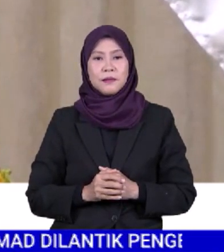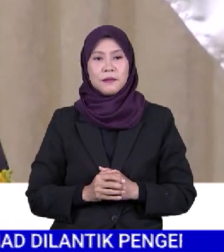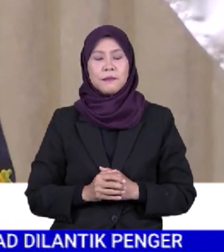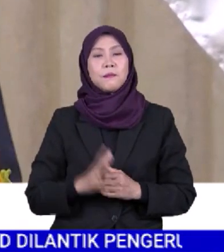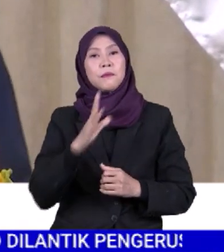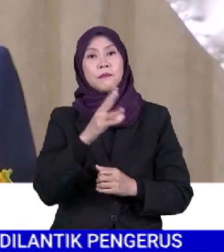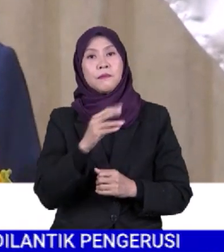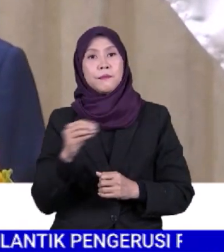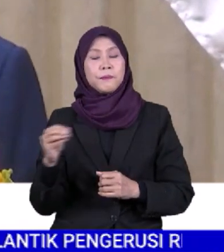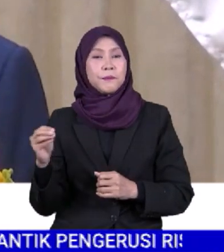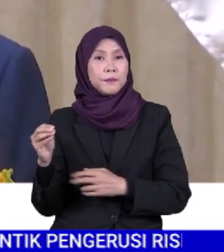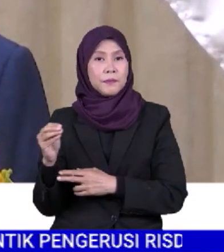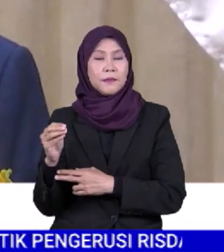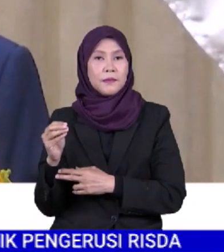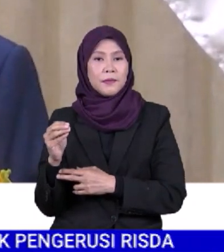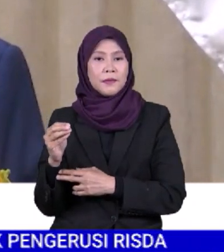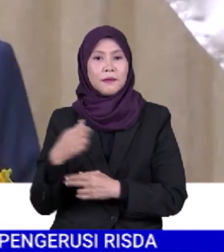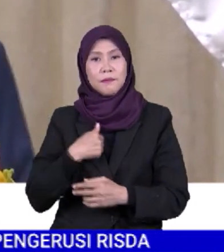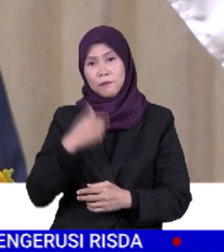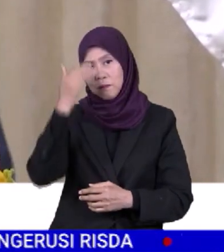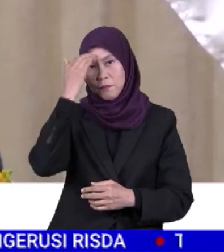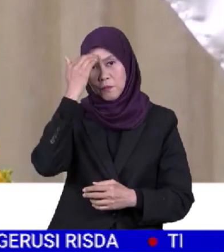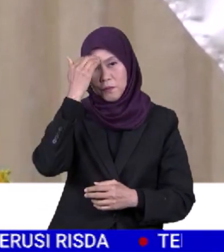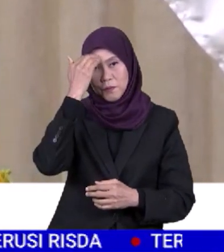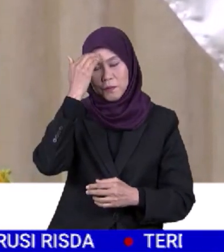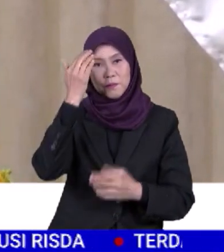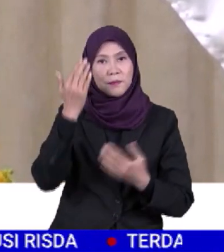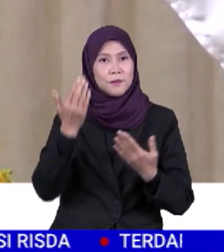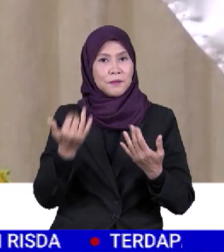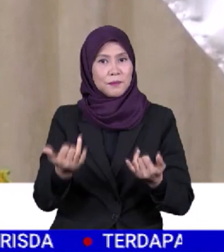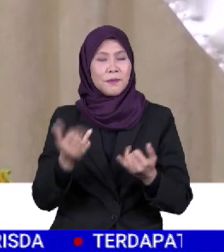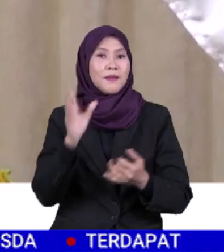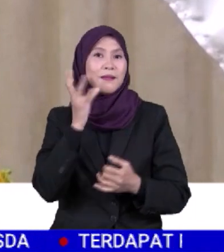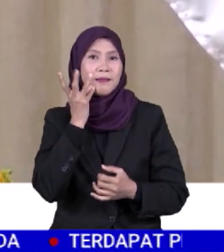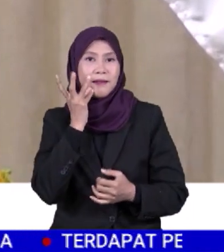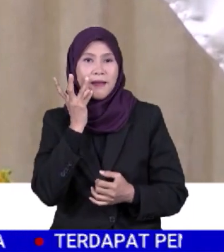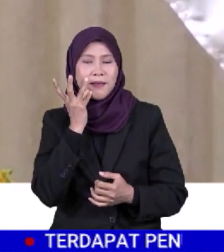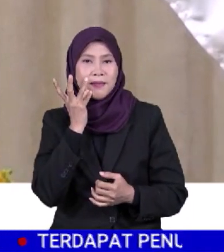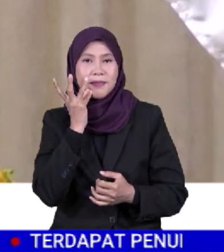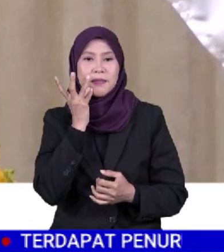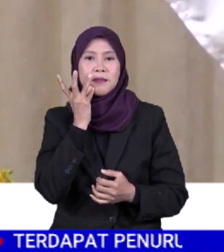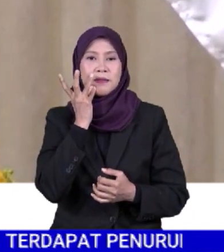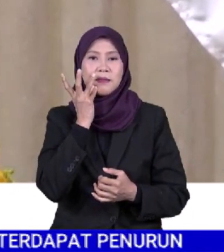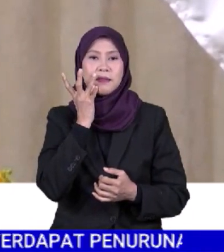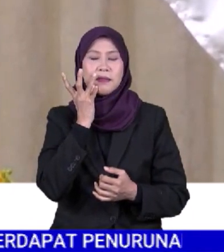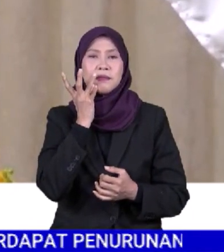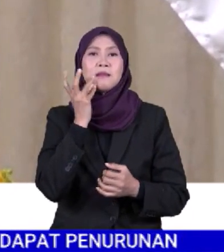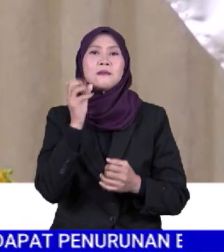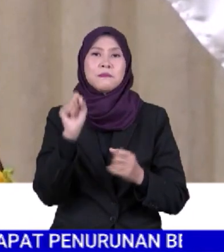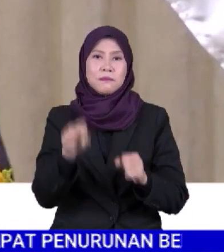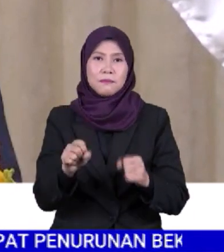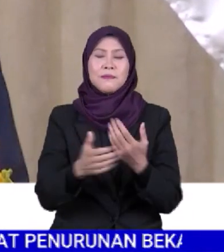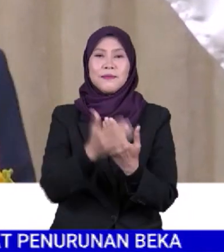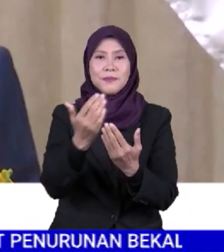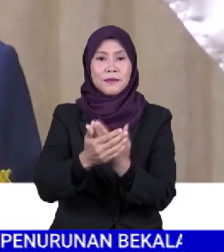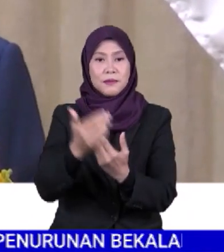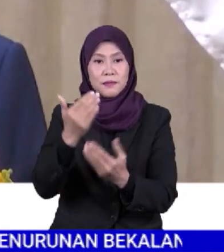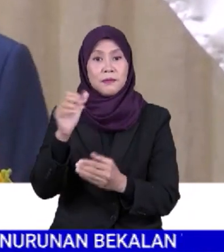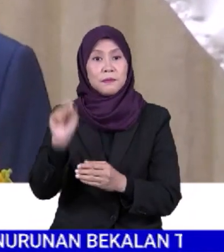surplus. But I know for a fact that rice production is not something easy, but you